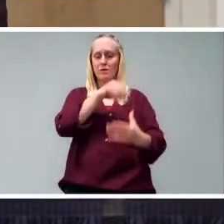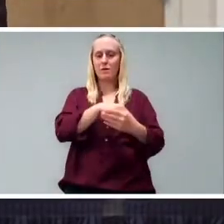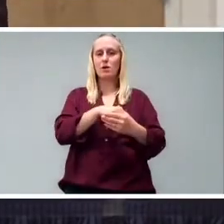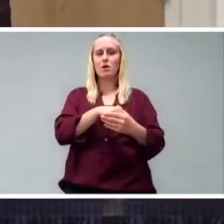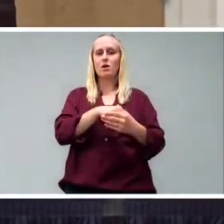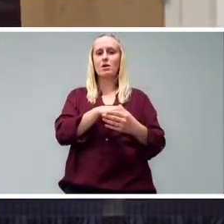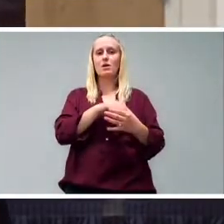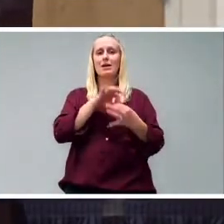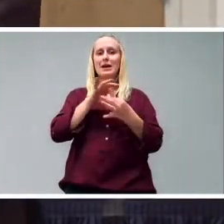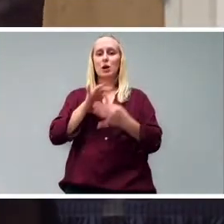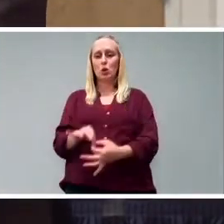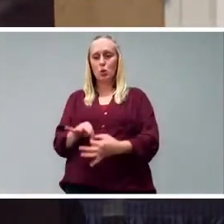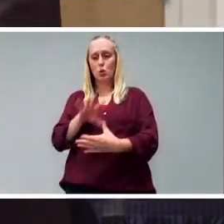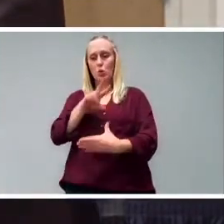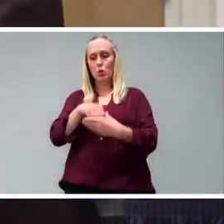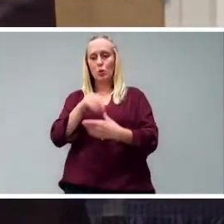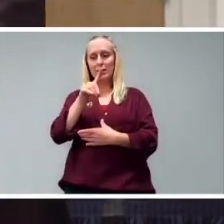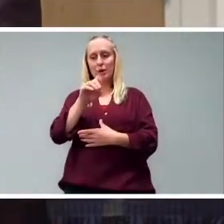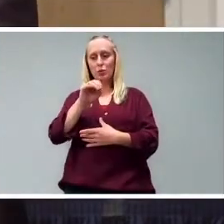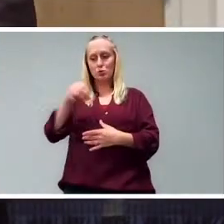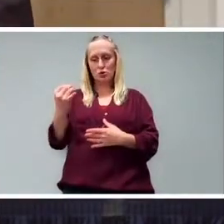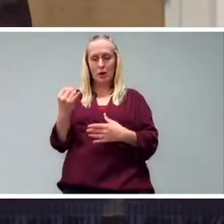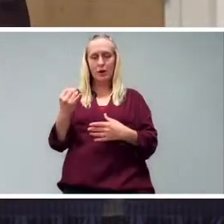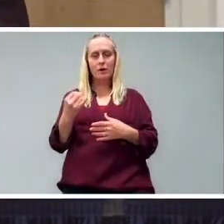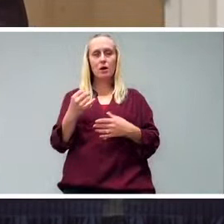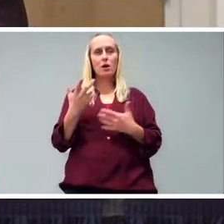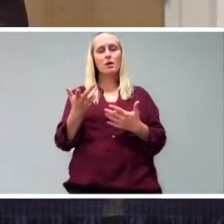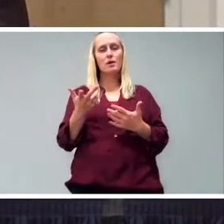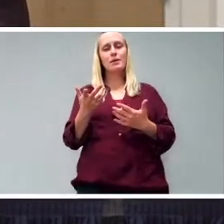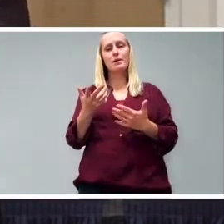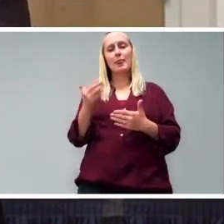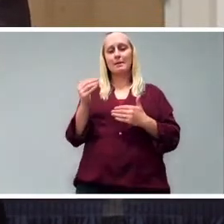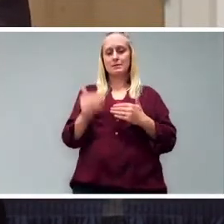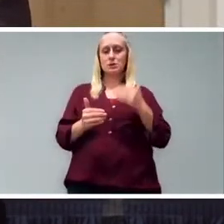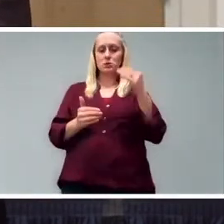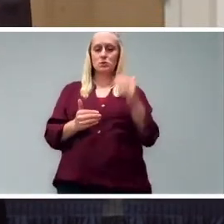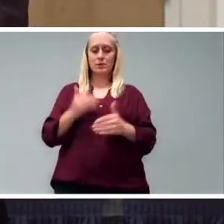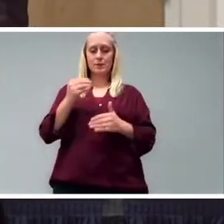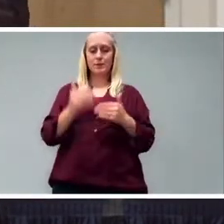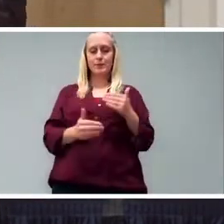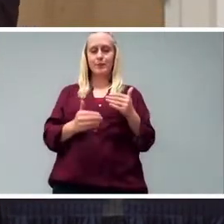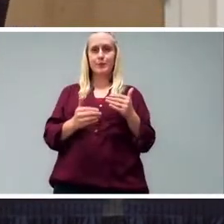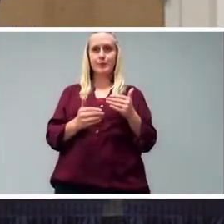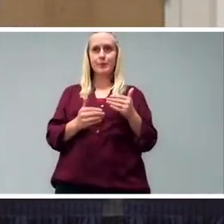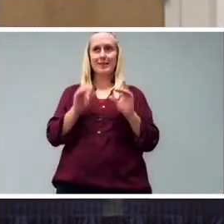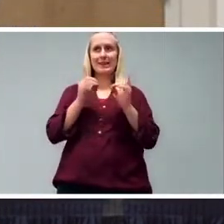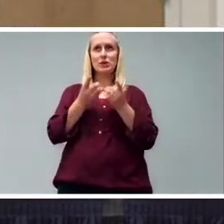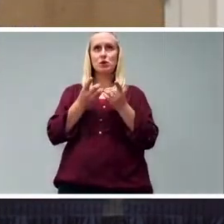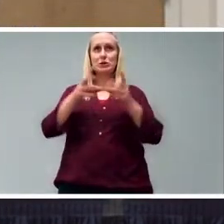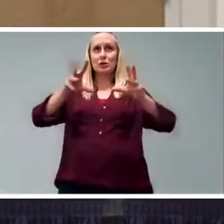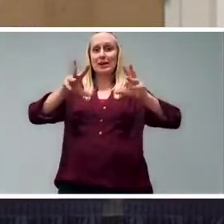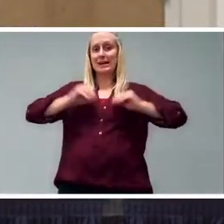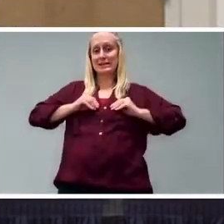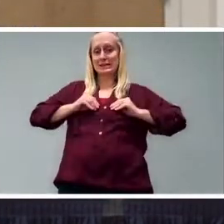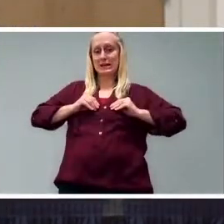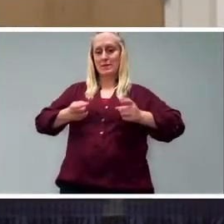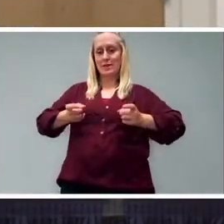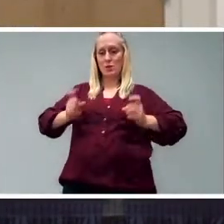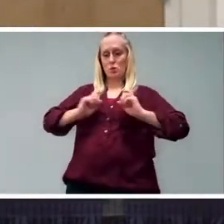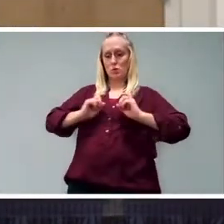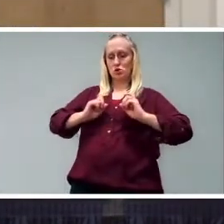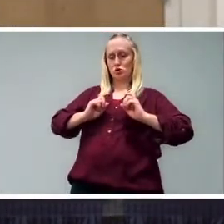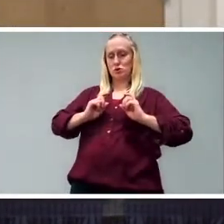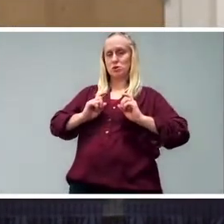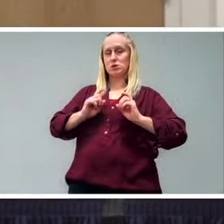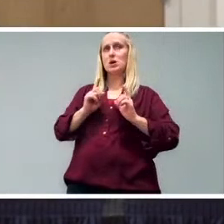DOJ. And so the sequence is that the district accepts the donation, and